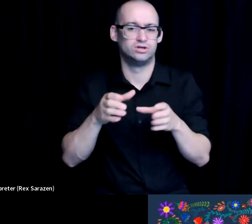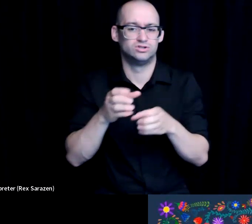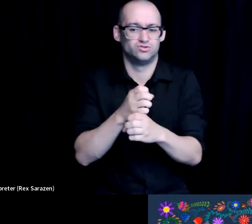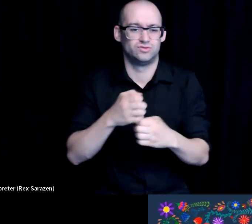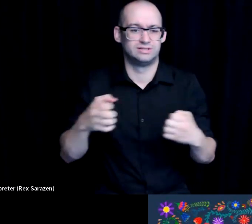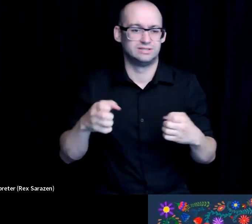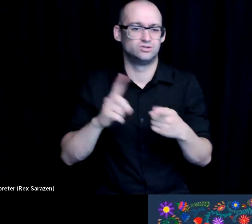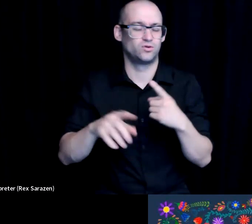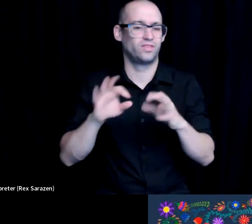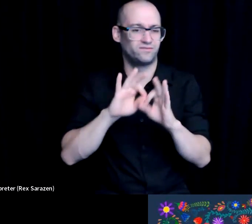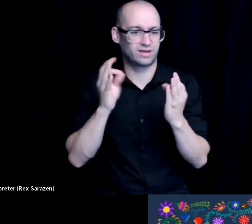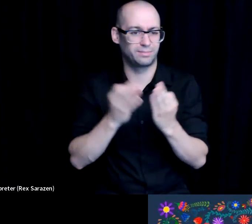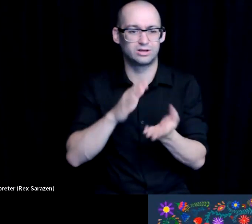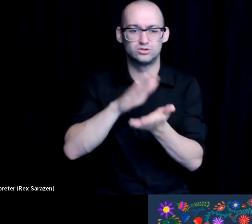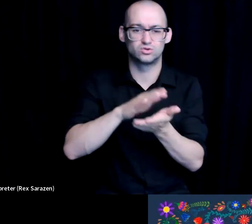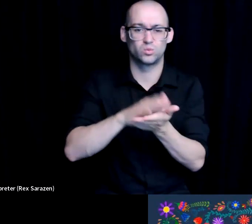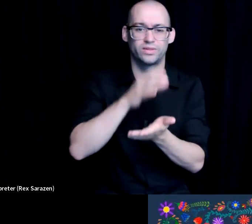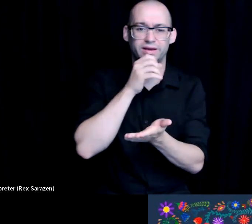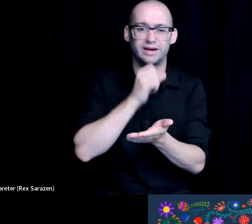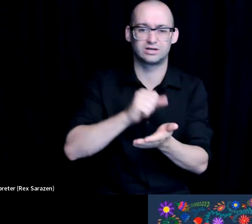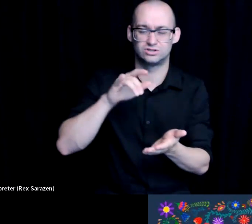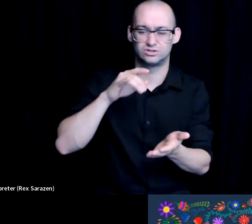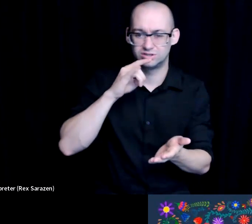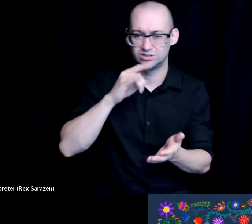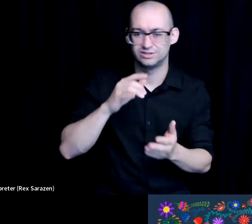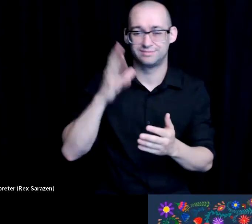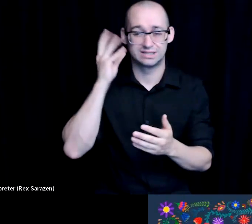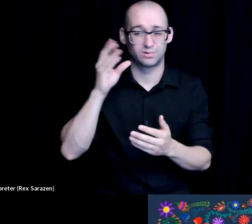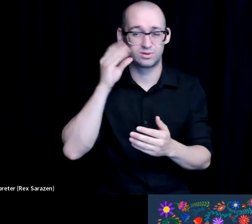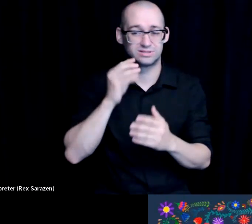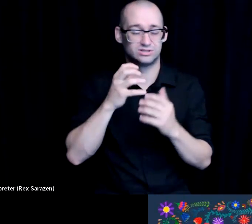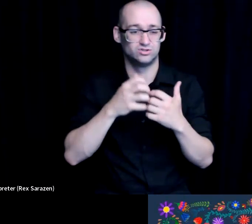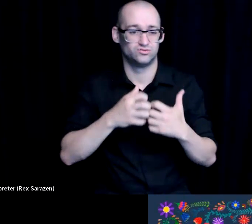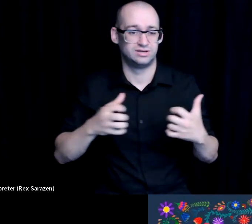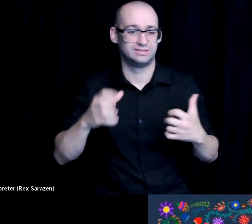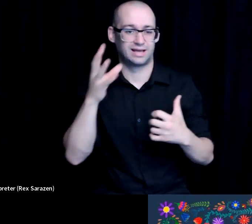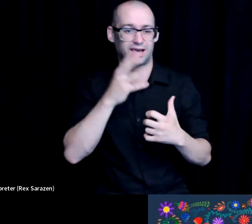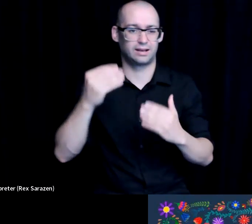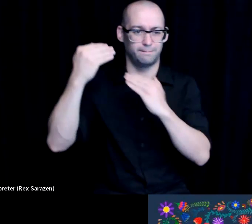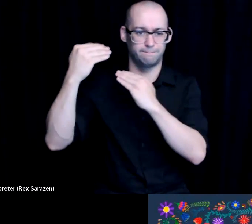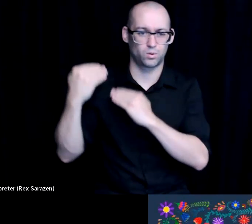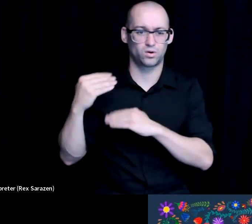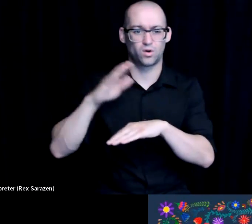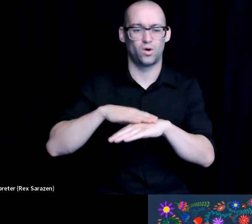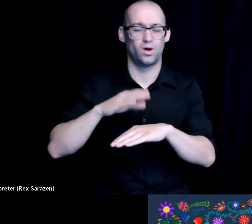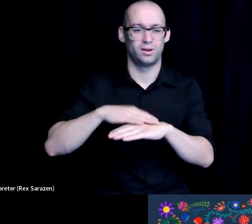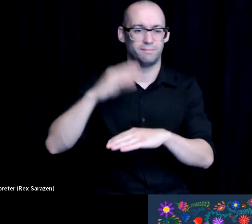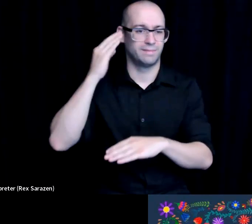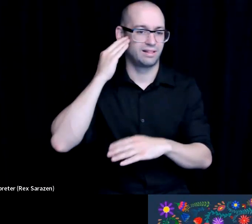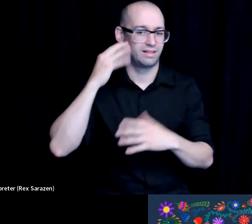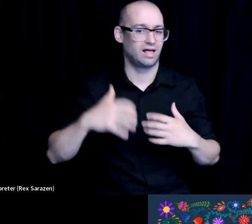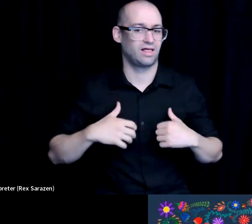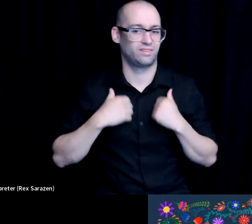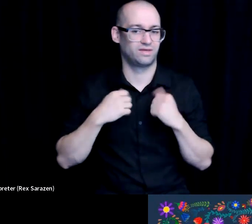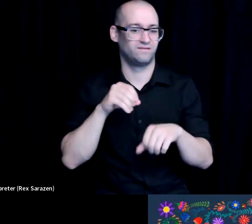where school-aged children experience stress and also burden on their mental health, even affecting their